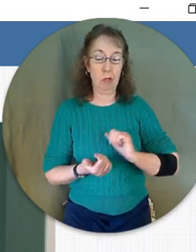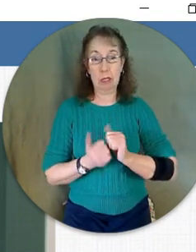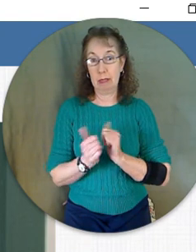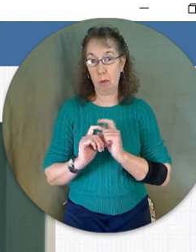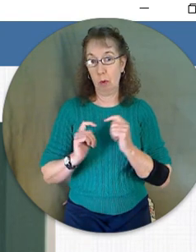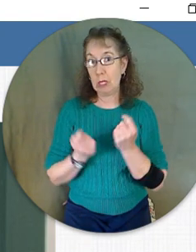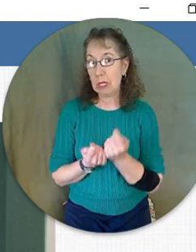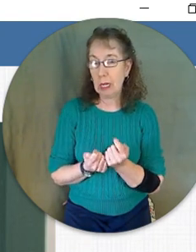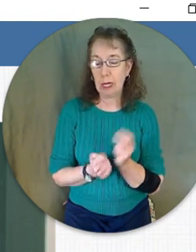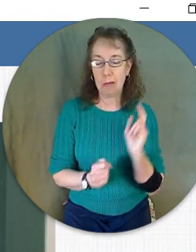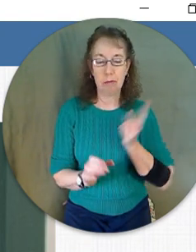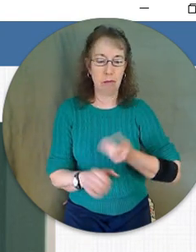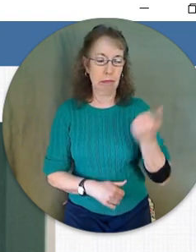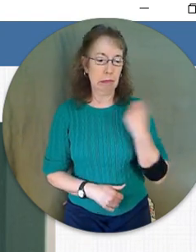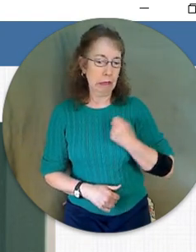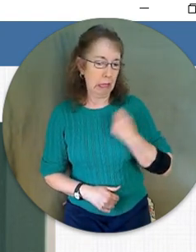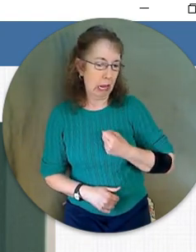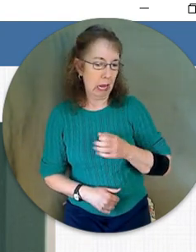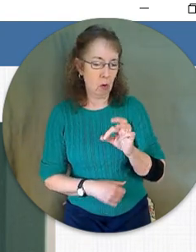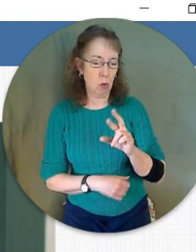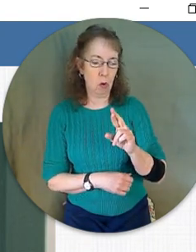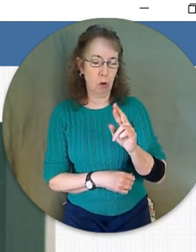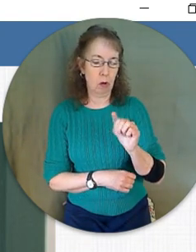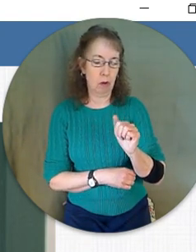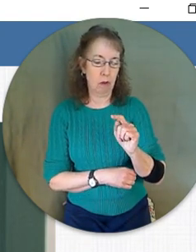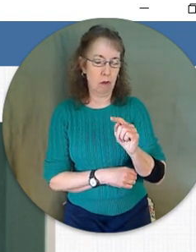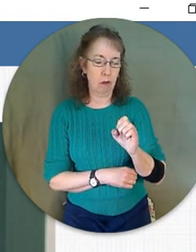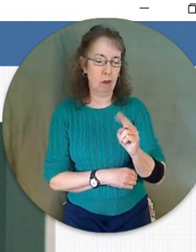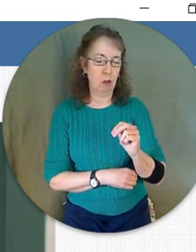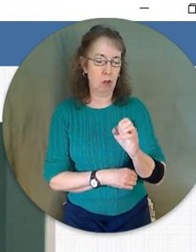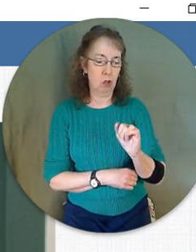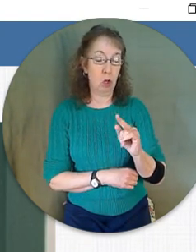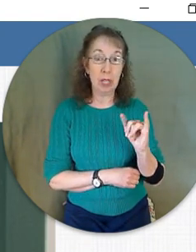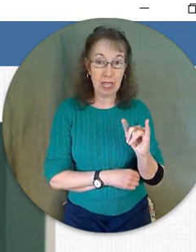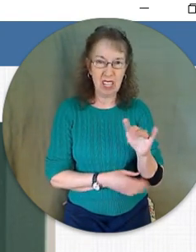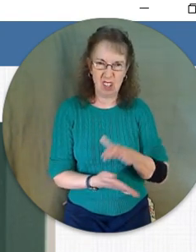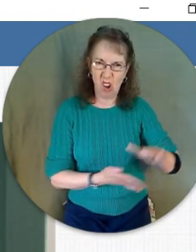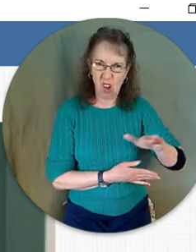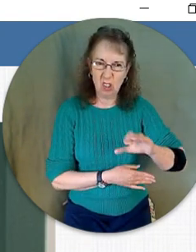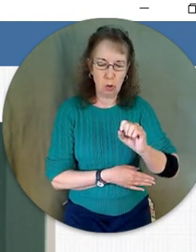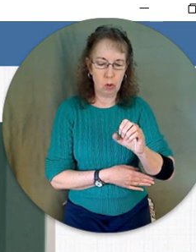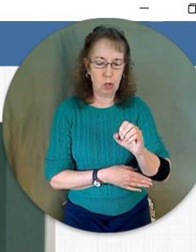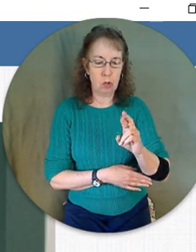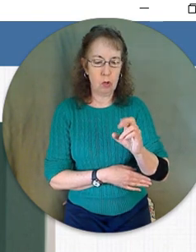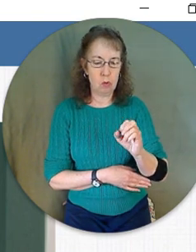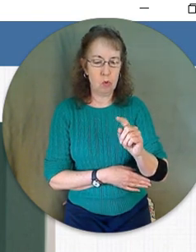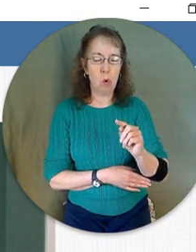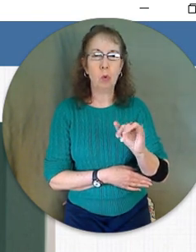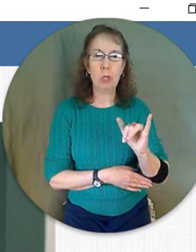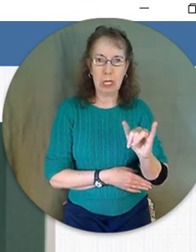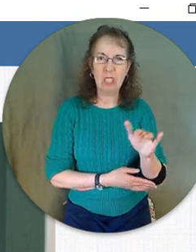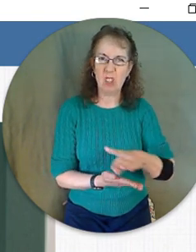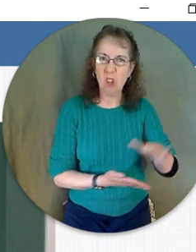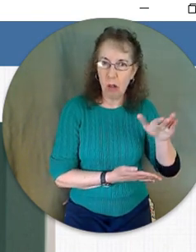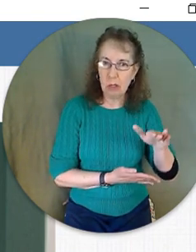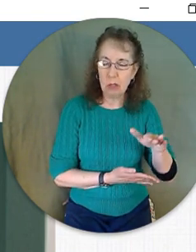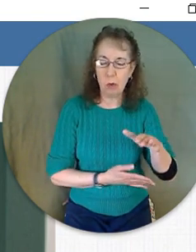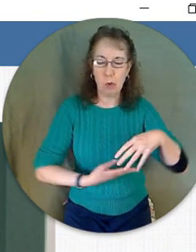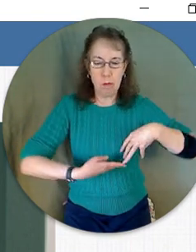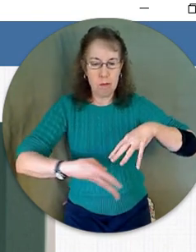team, a gang, a fraternity or a sorority, any type of organization. Marching bands have